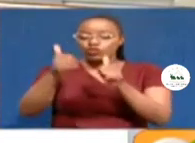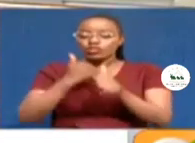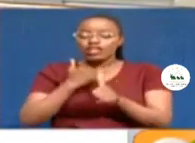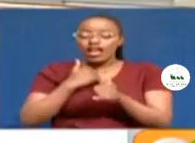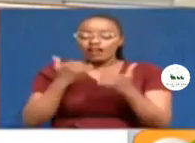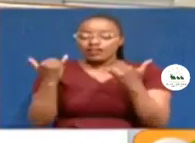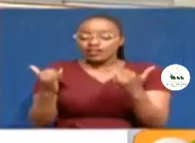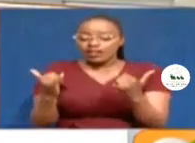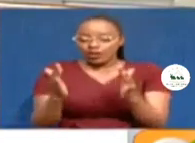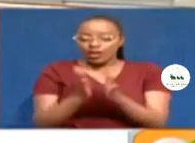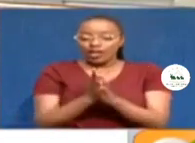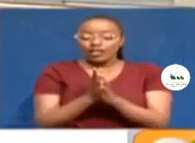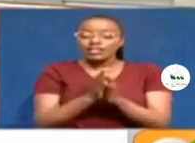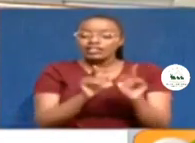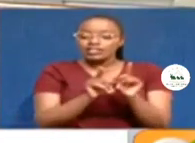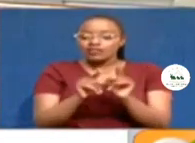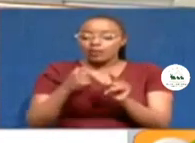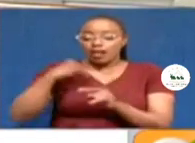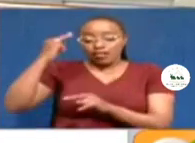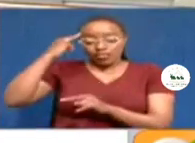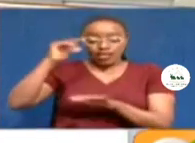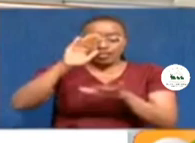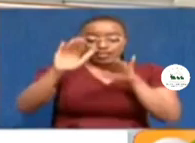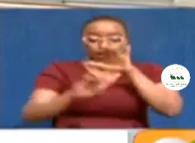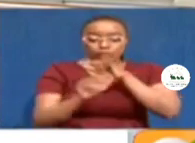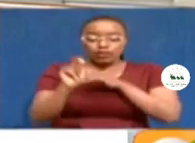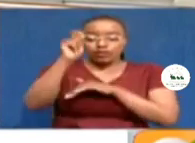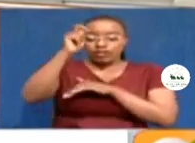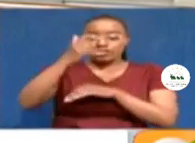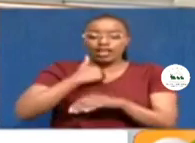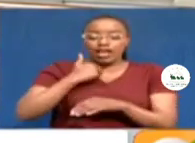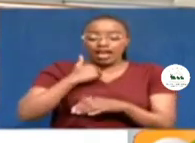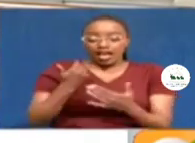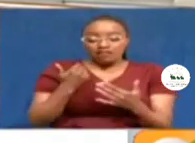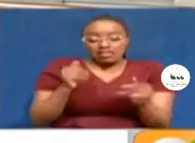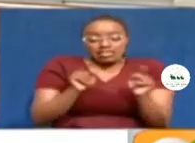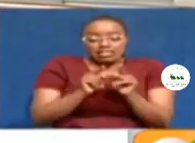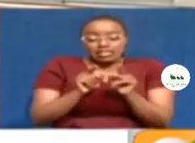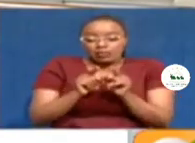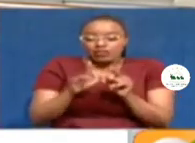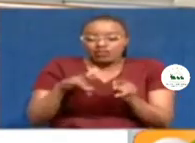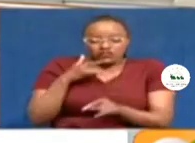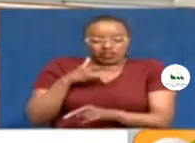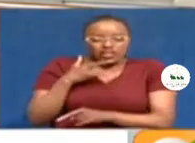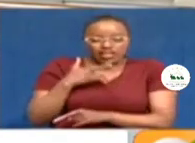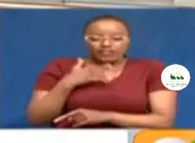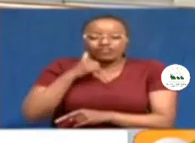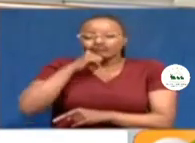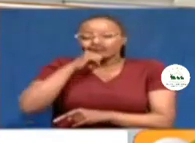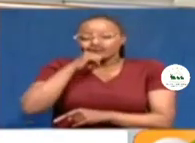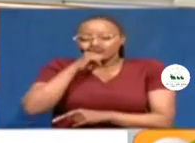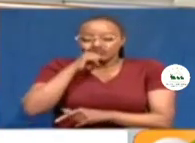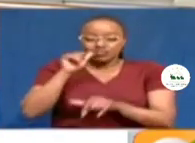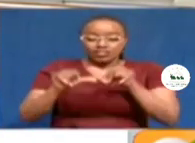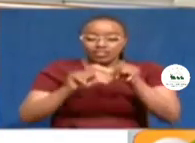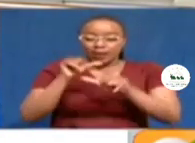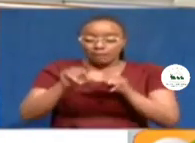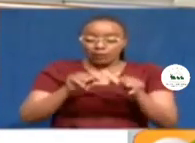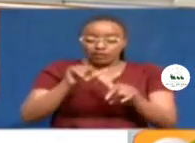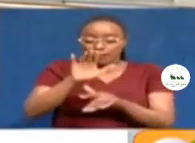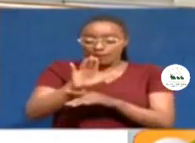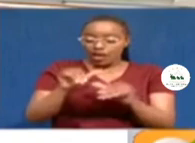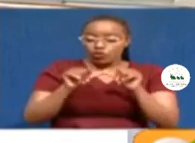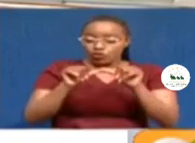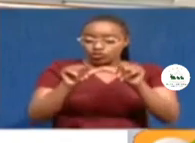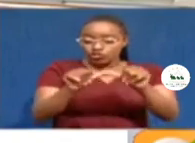we have. And I think that the deputy president is having a ball. He's really feeling very nice about this whole